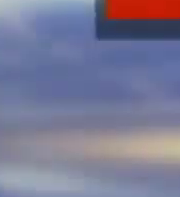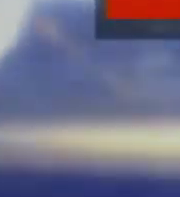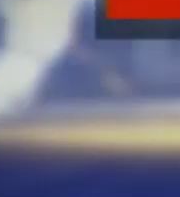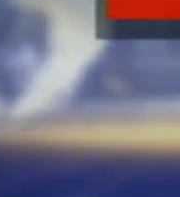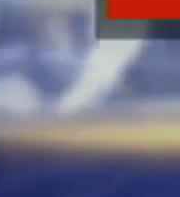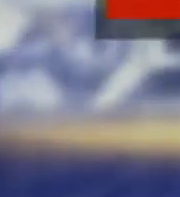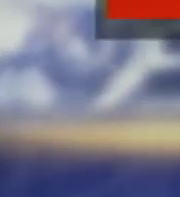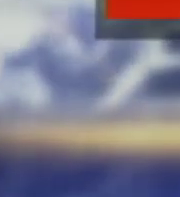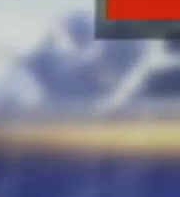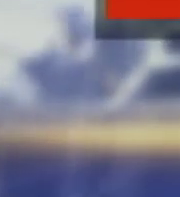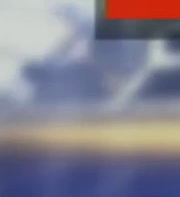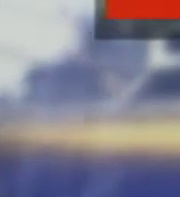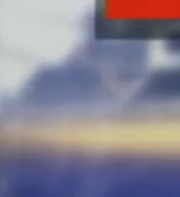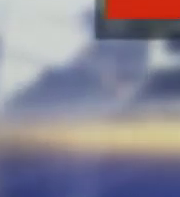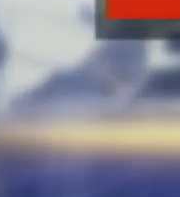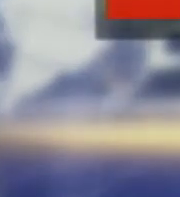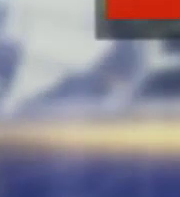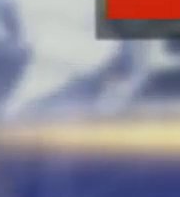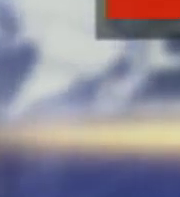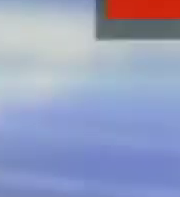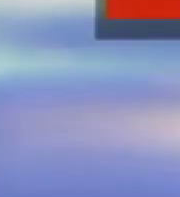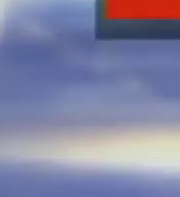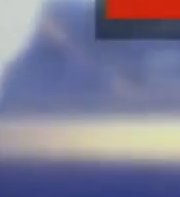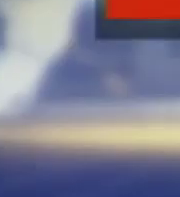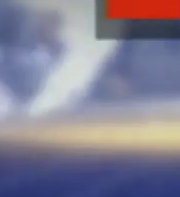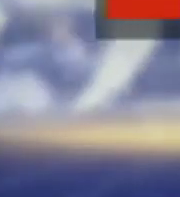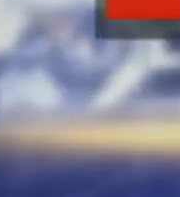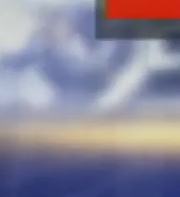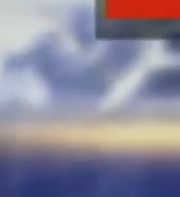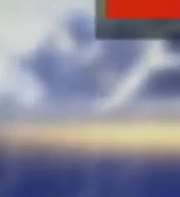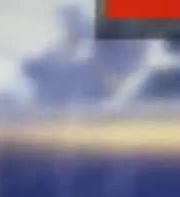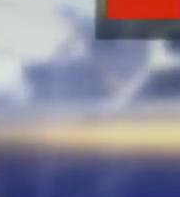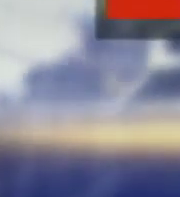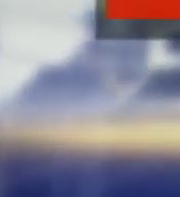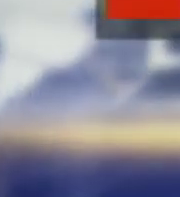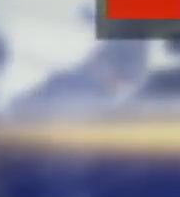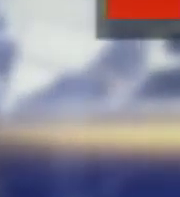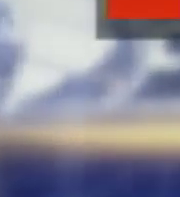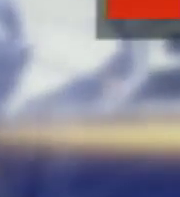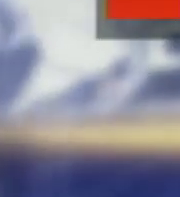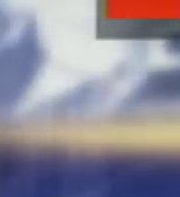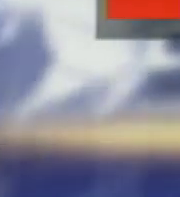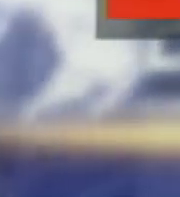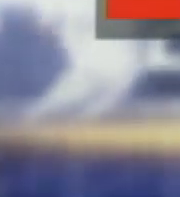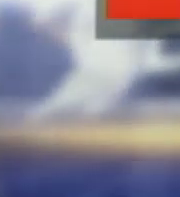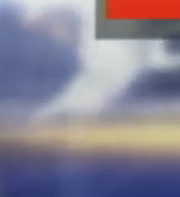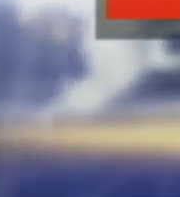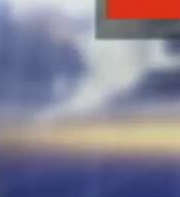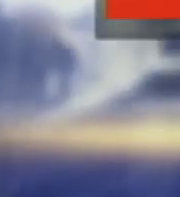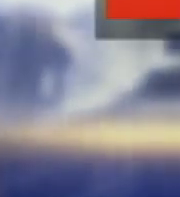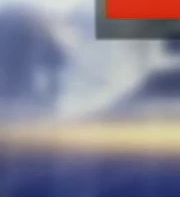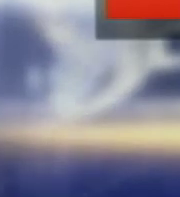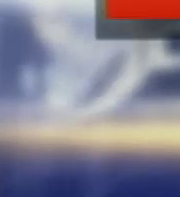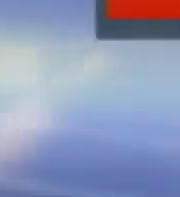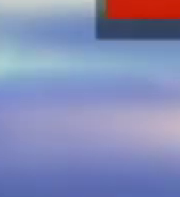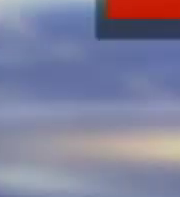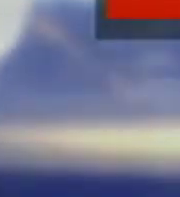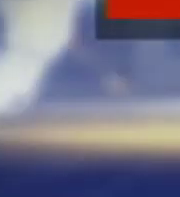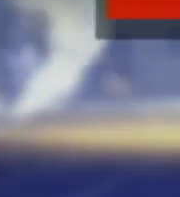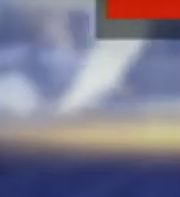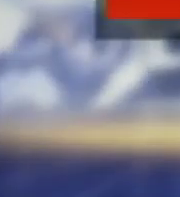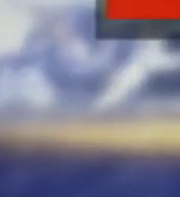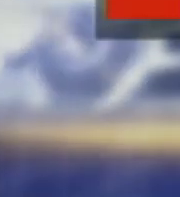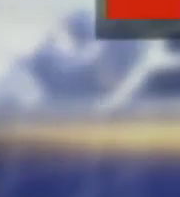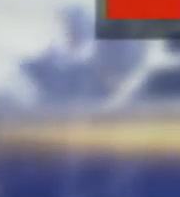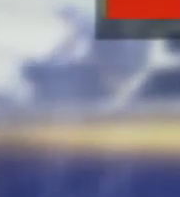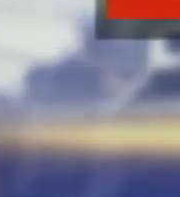airling to North America, a 189-seat CanJet aircraft with 184 passengers on board. And tourism officials